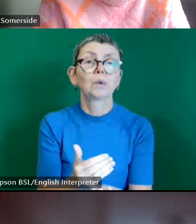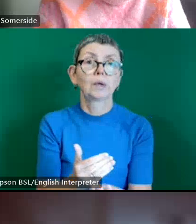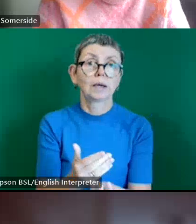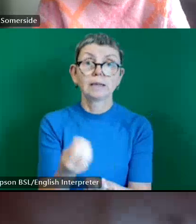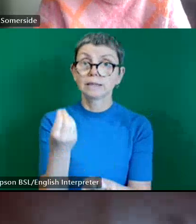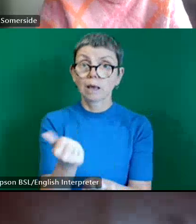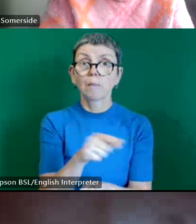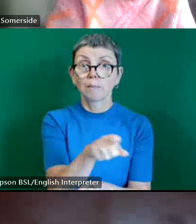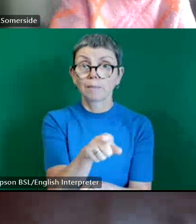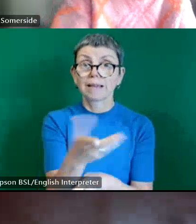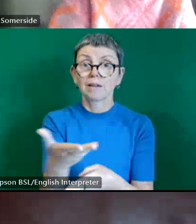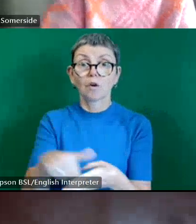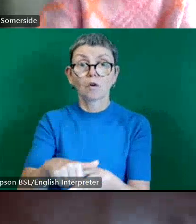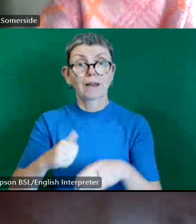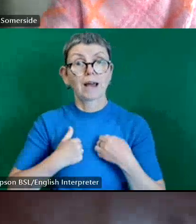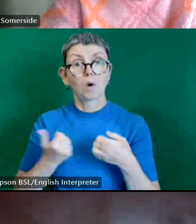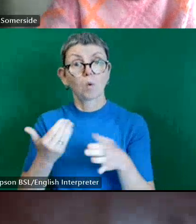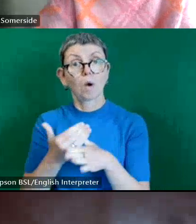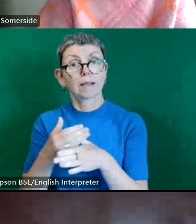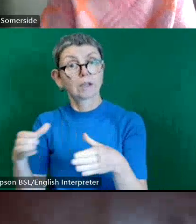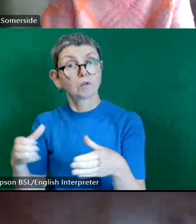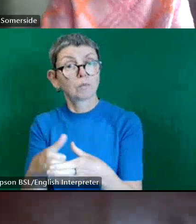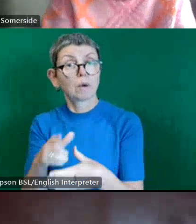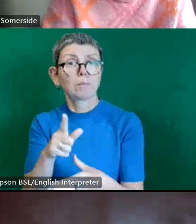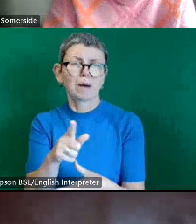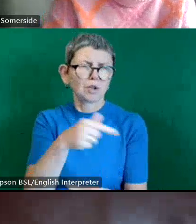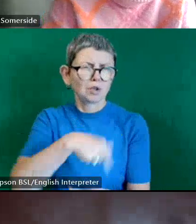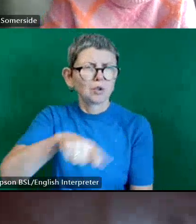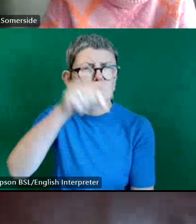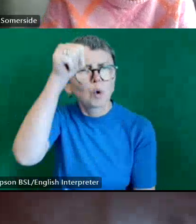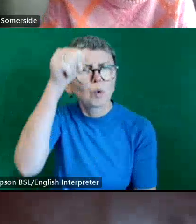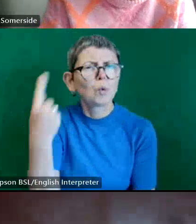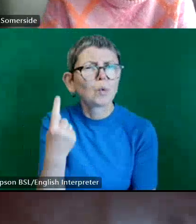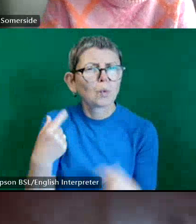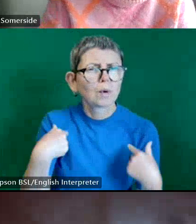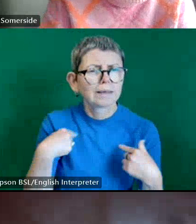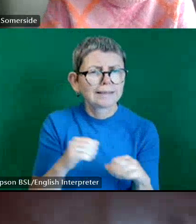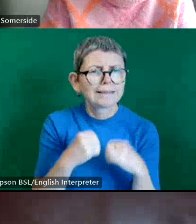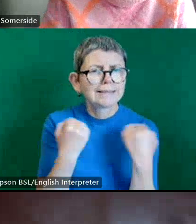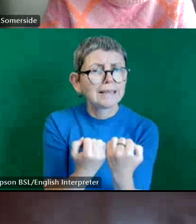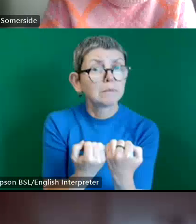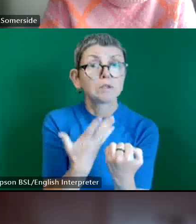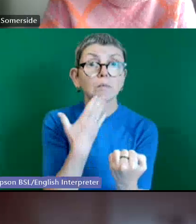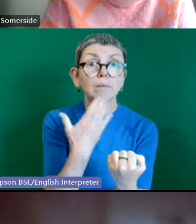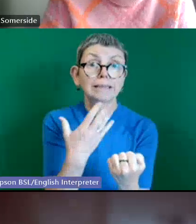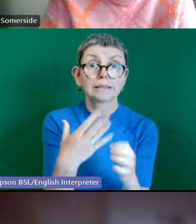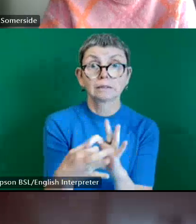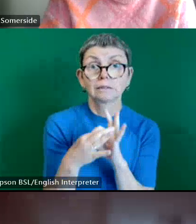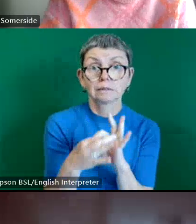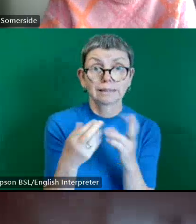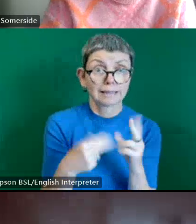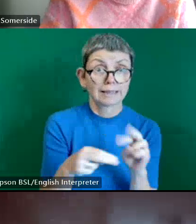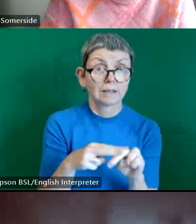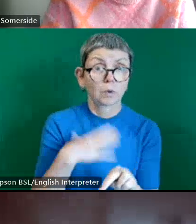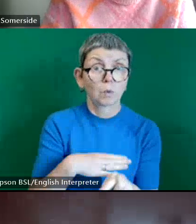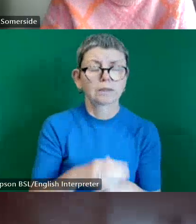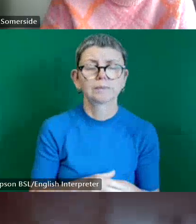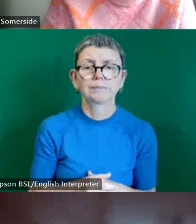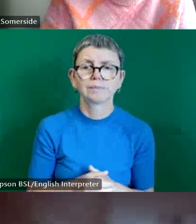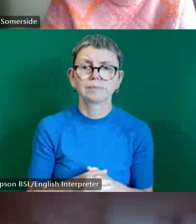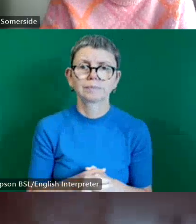on our working group, but just get in touch with the team. You know who we are, so we'd love to hear from you. I just wanted to say a